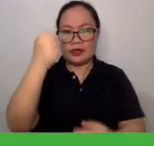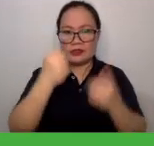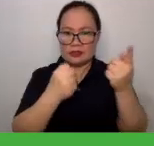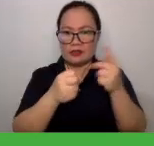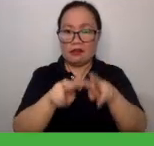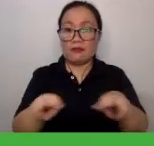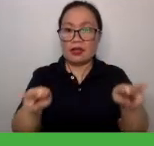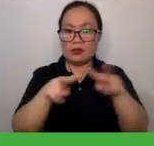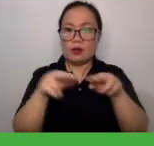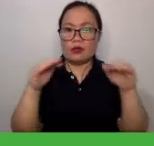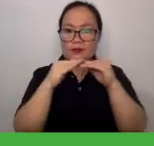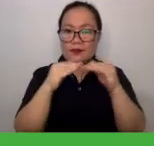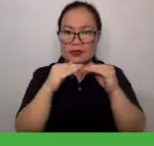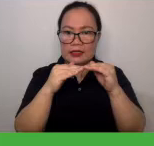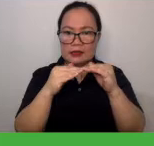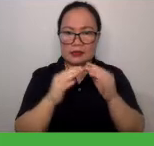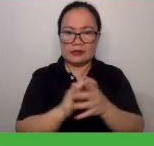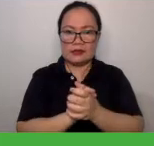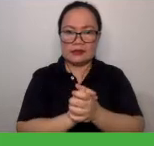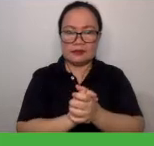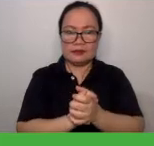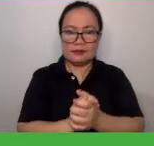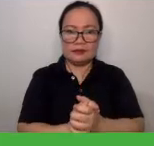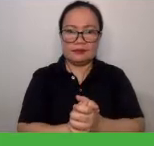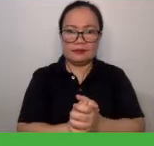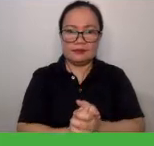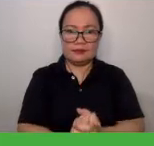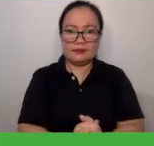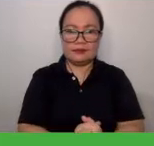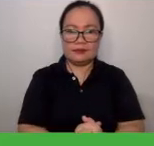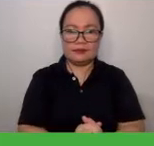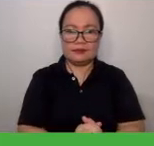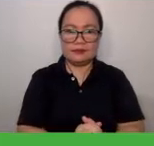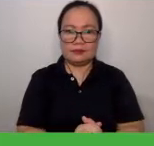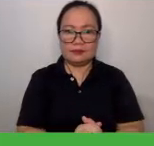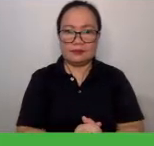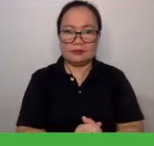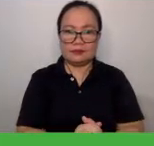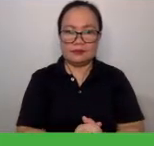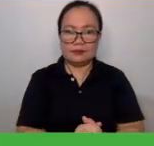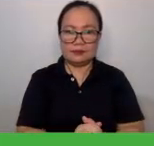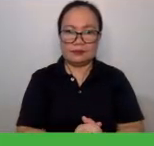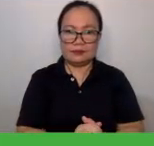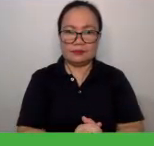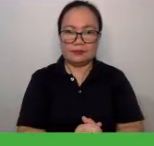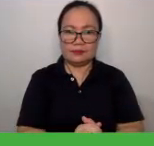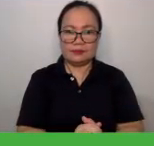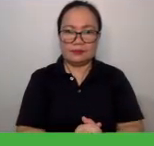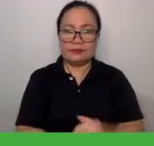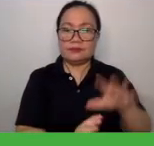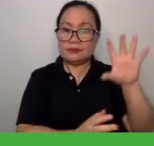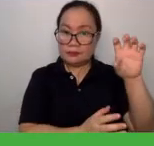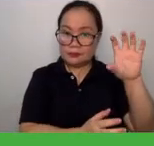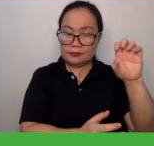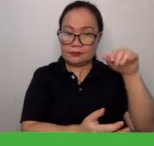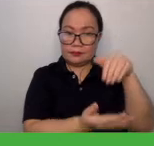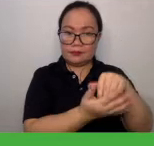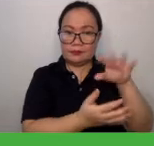the metric. Okay. So, lagay natin. So, right here given, 15,840